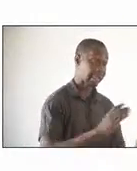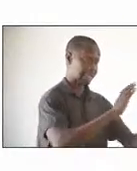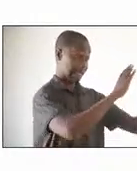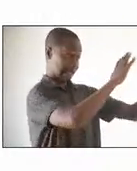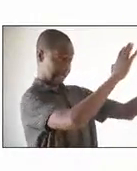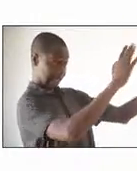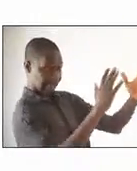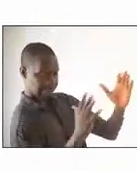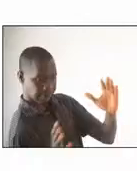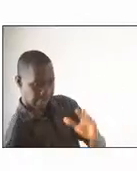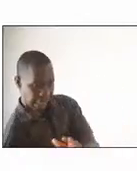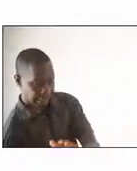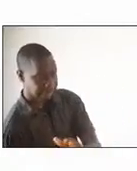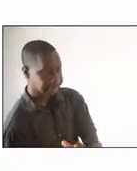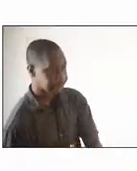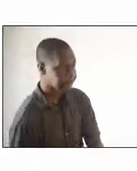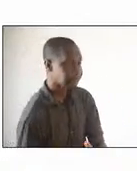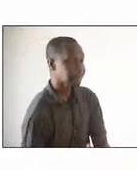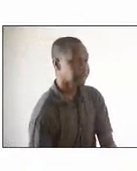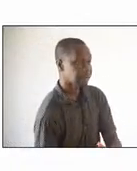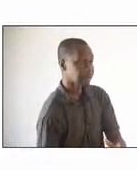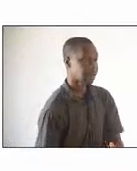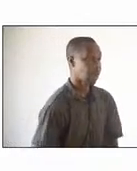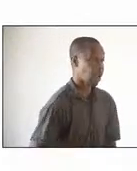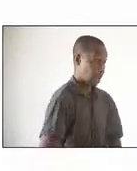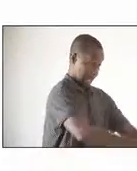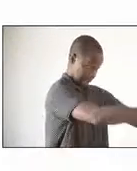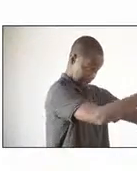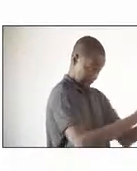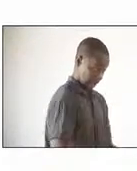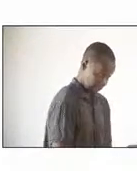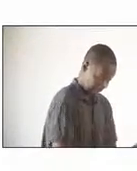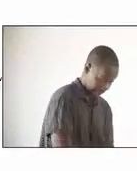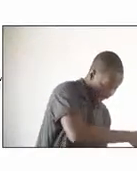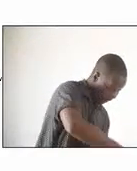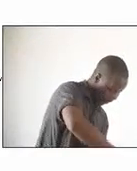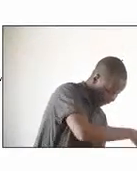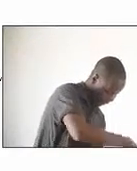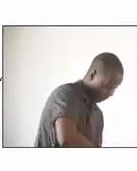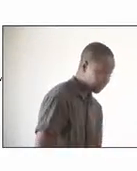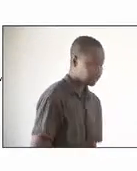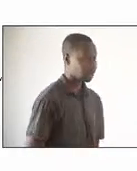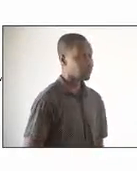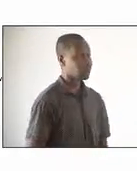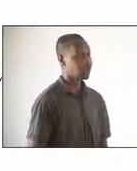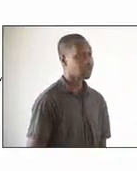way, or you can write in the straight way.